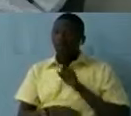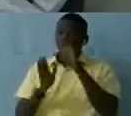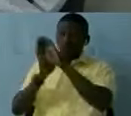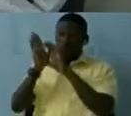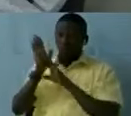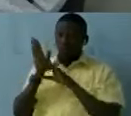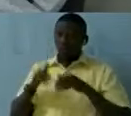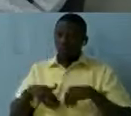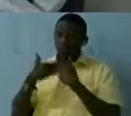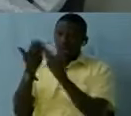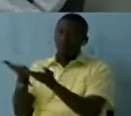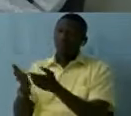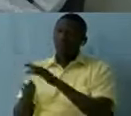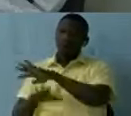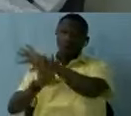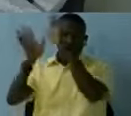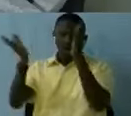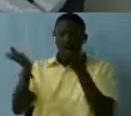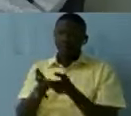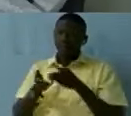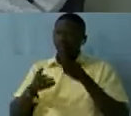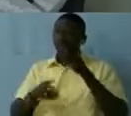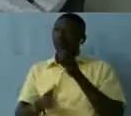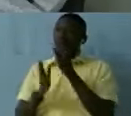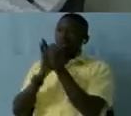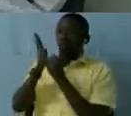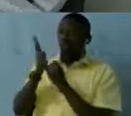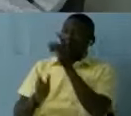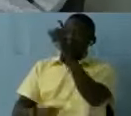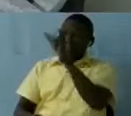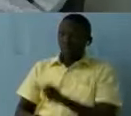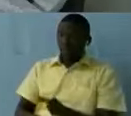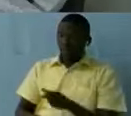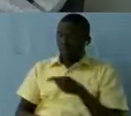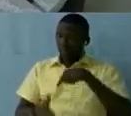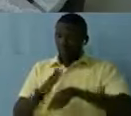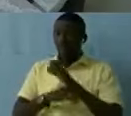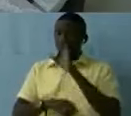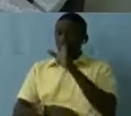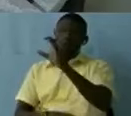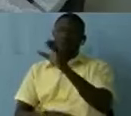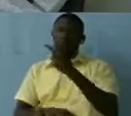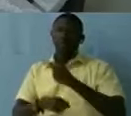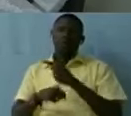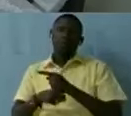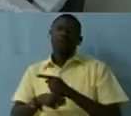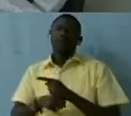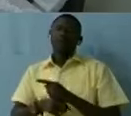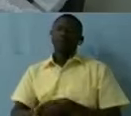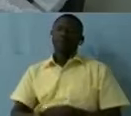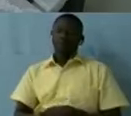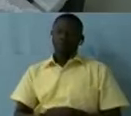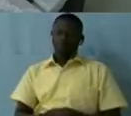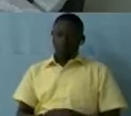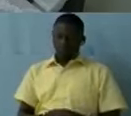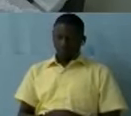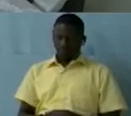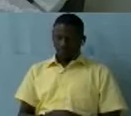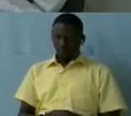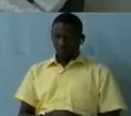every citizen of this country. Adun ka tamandi nyamen wole ka bunya bunda lu beti mandi ani nyanto lu men ya